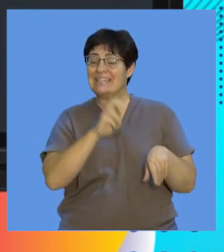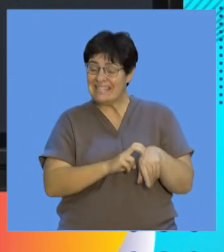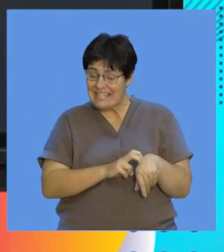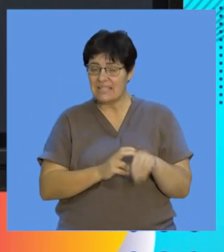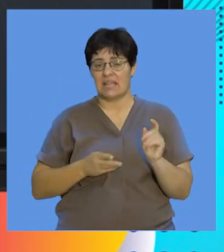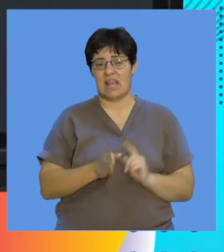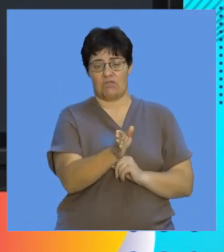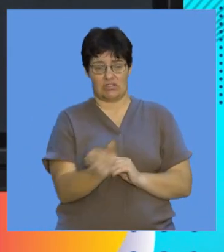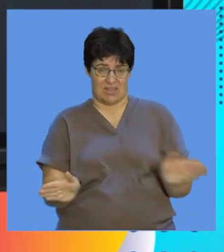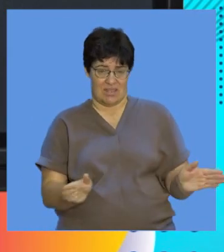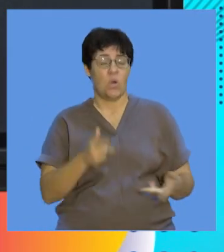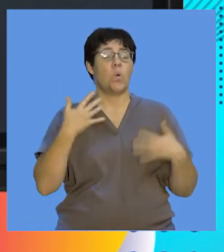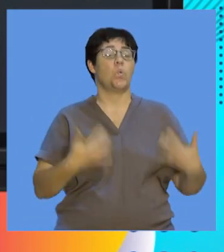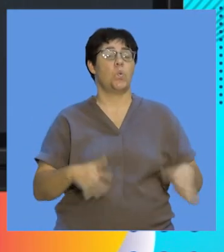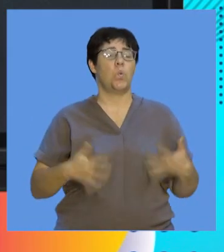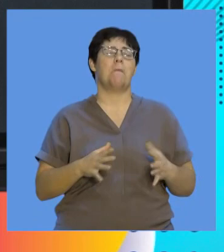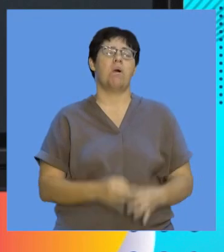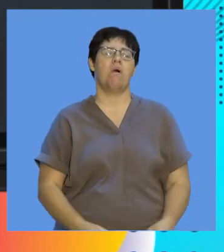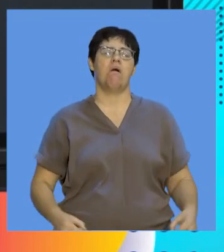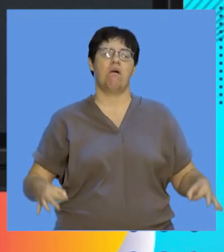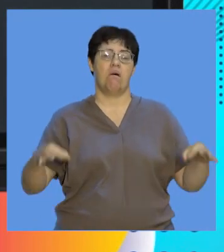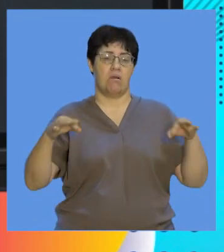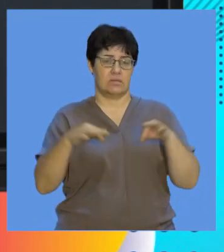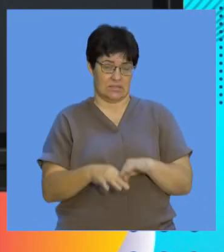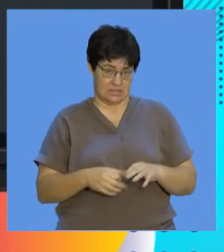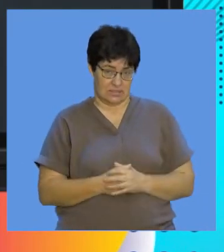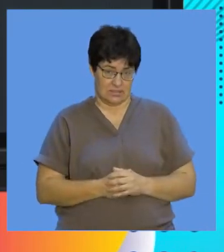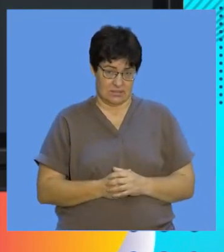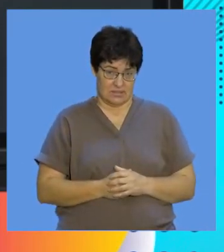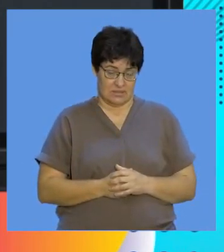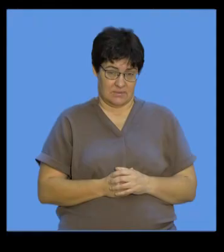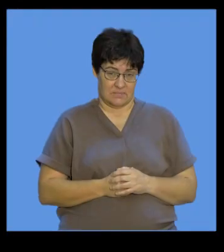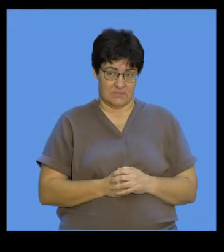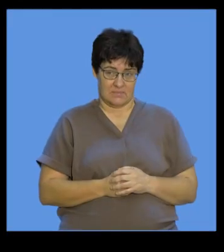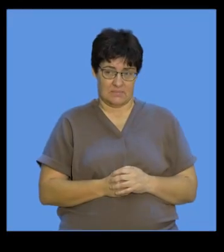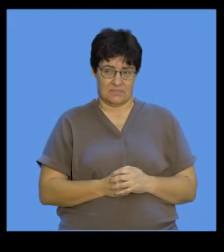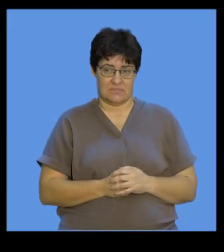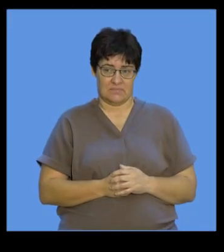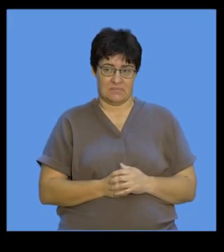is very, very, very important. Okay, so